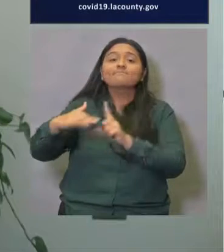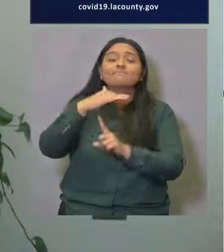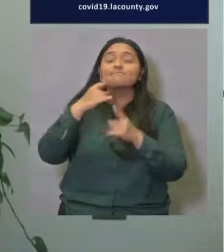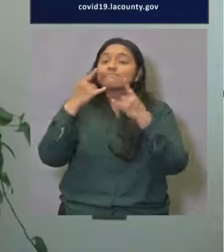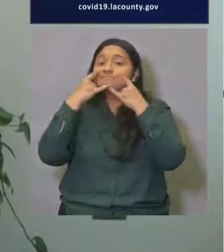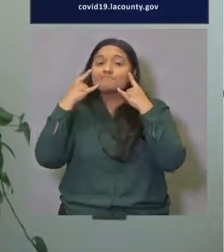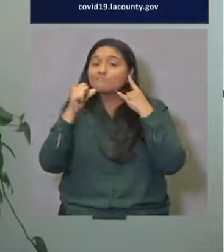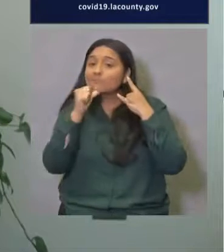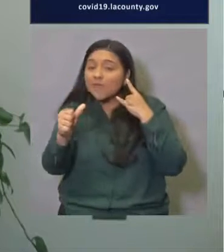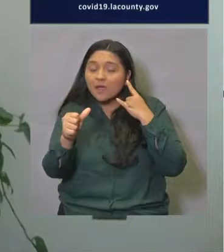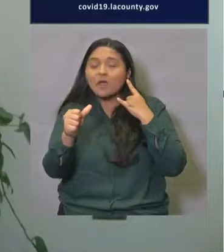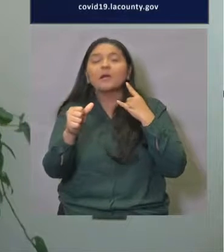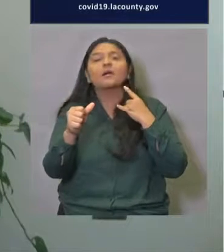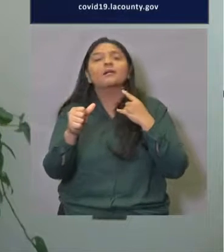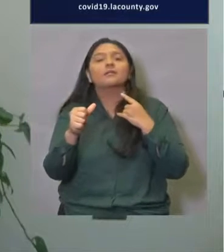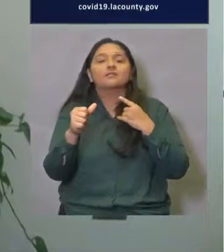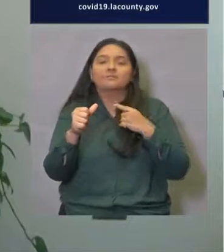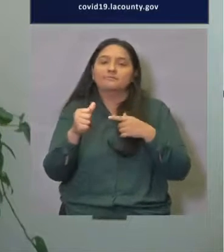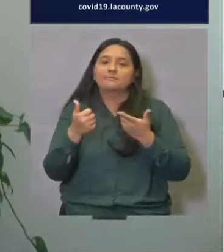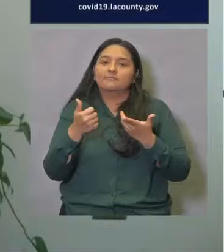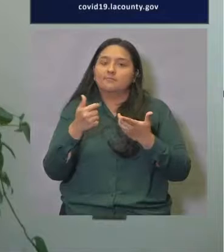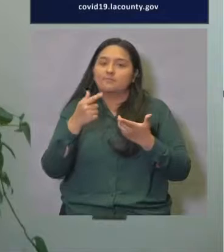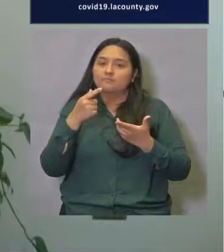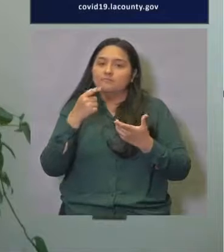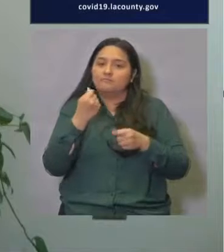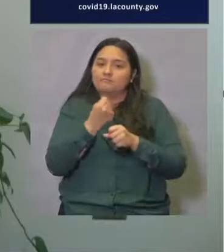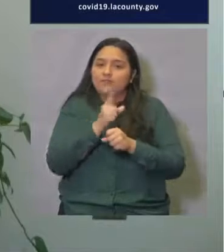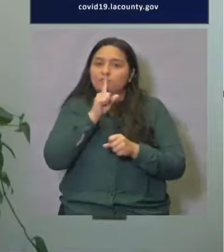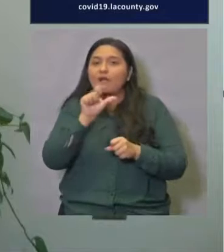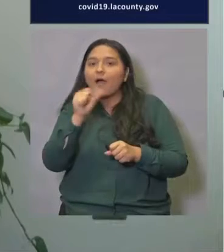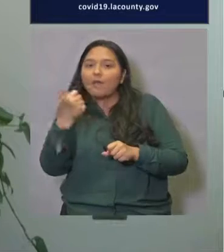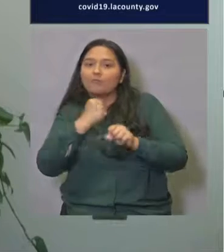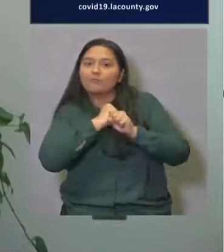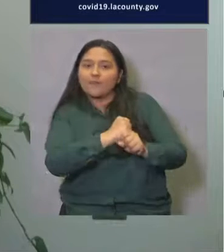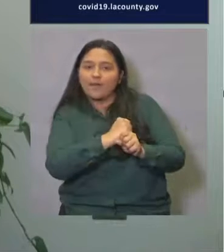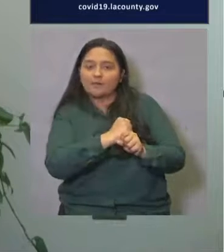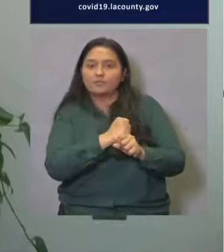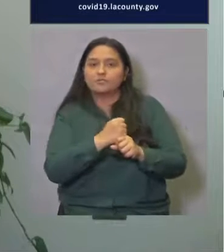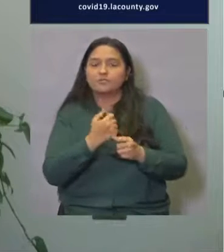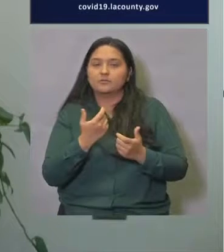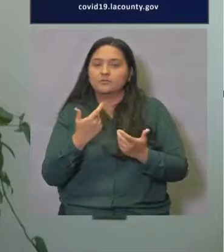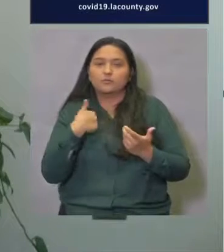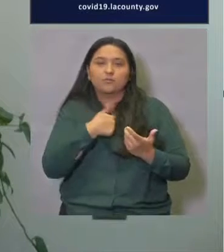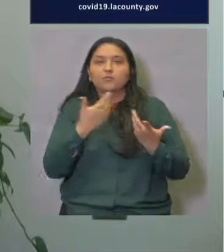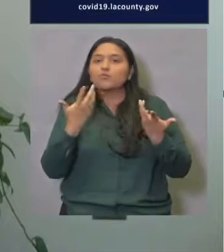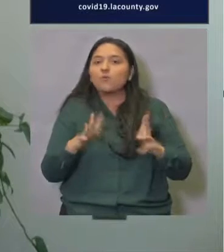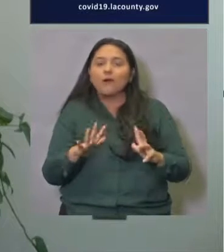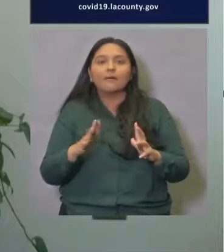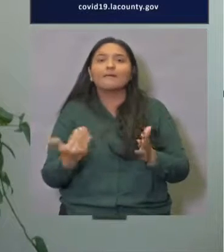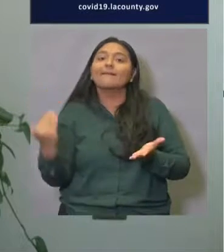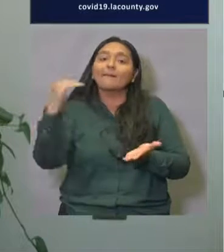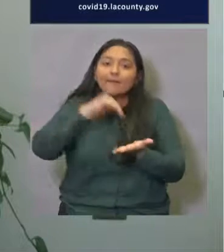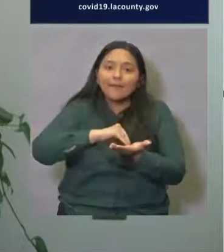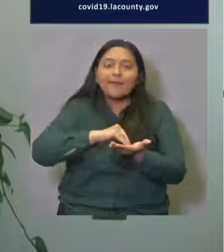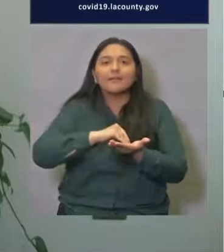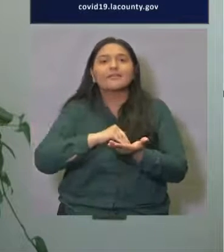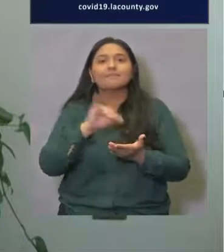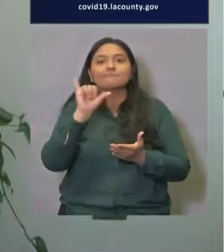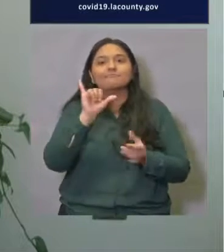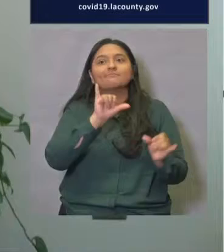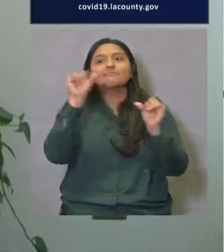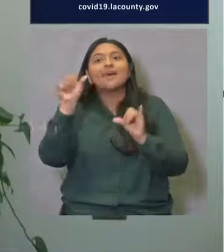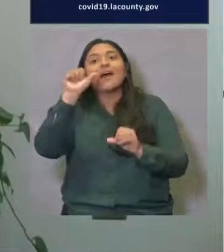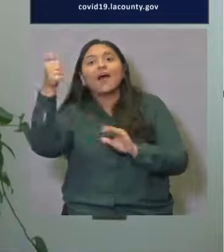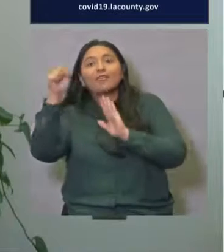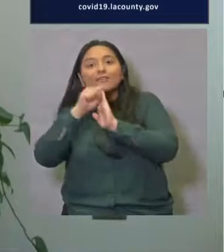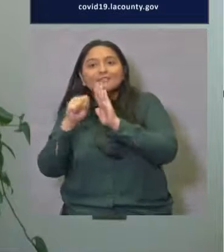there's every possible mitigation and protection so that we really avoid getting back into what other states are now